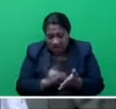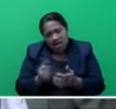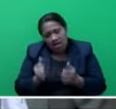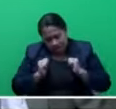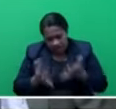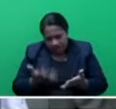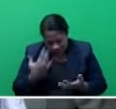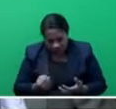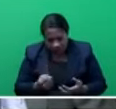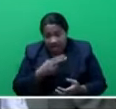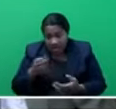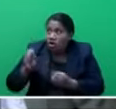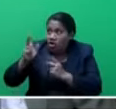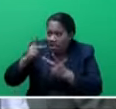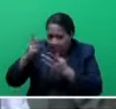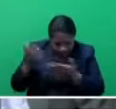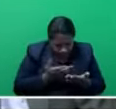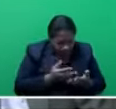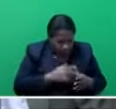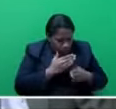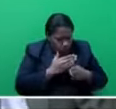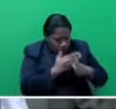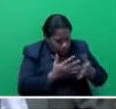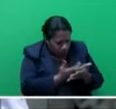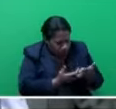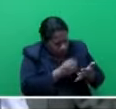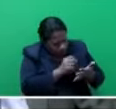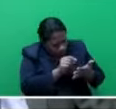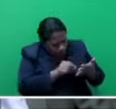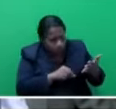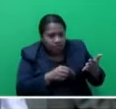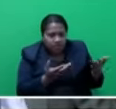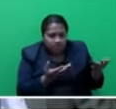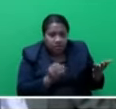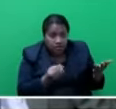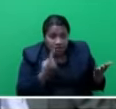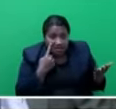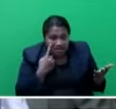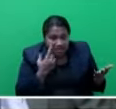work on your itinerary. So you can see for critical patients that